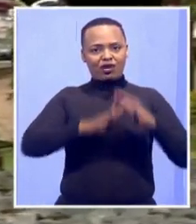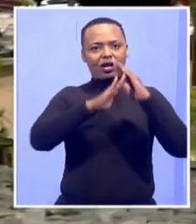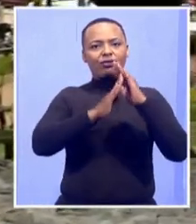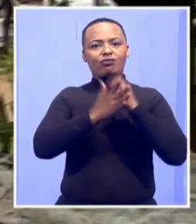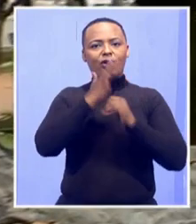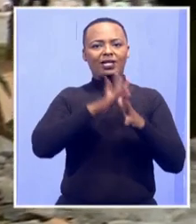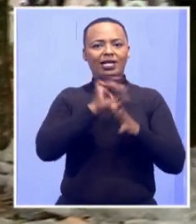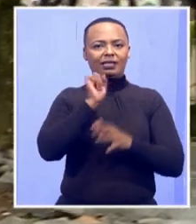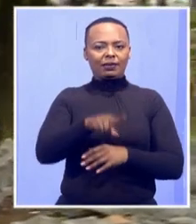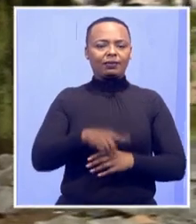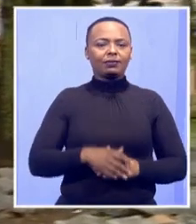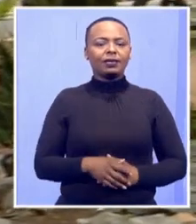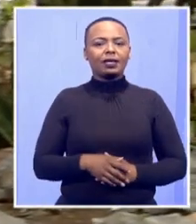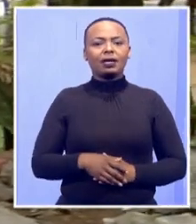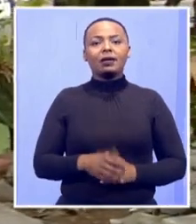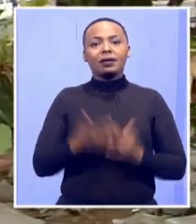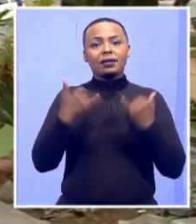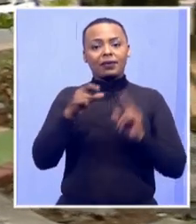have it, Mr.